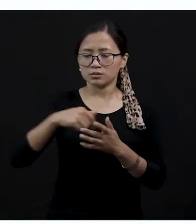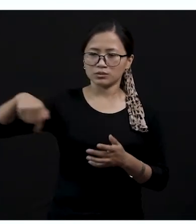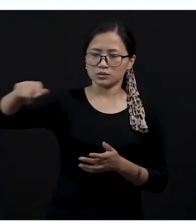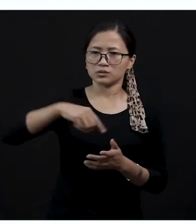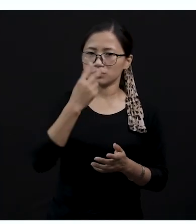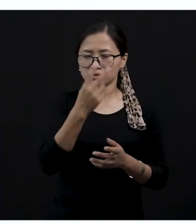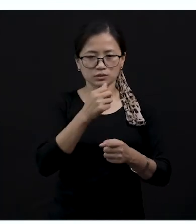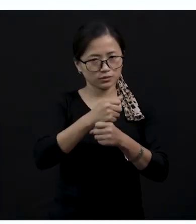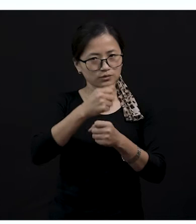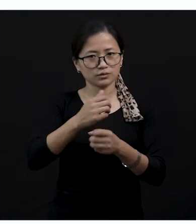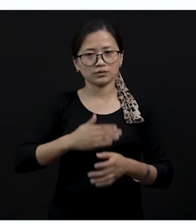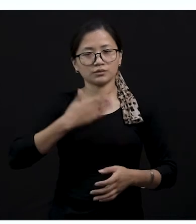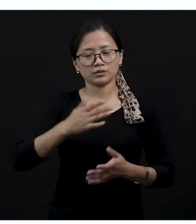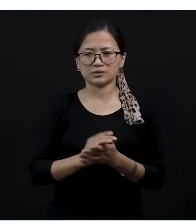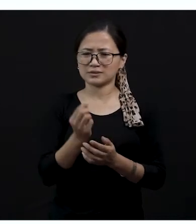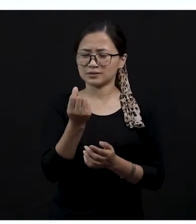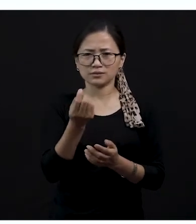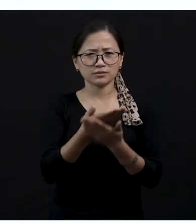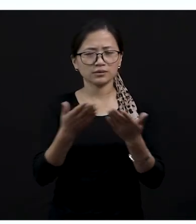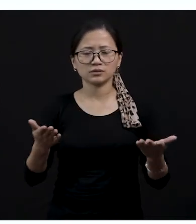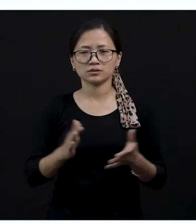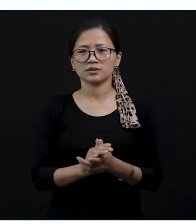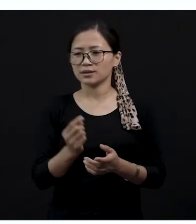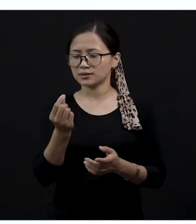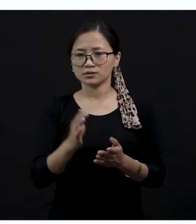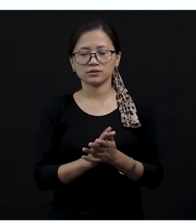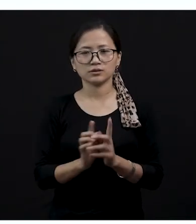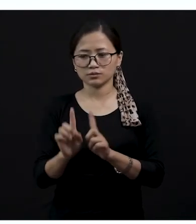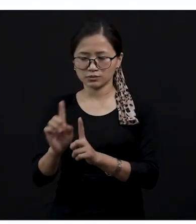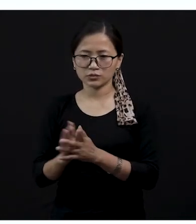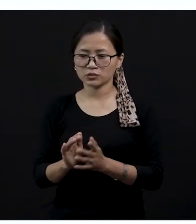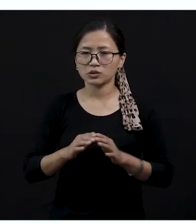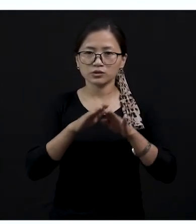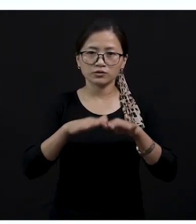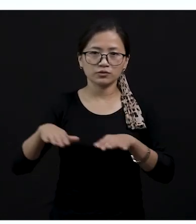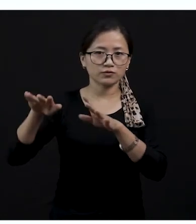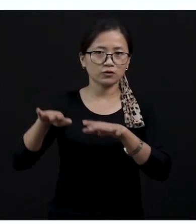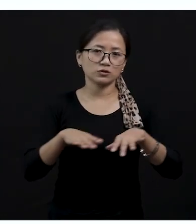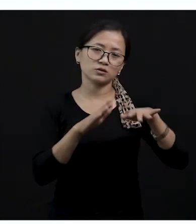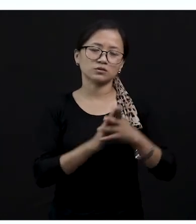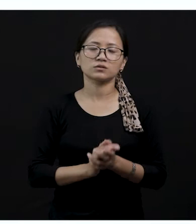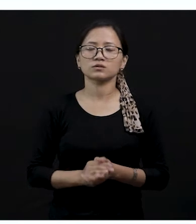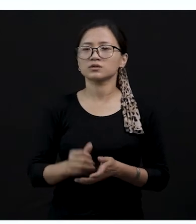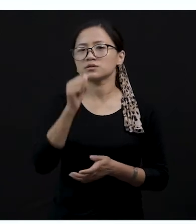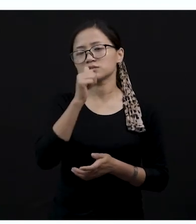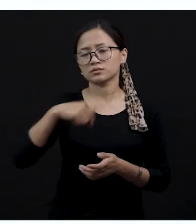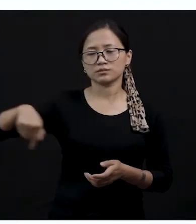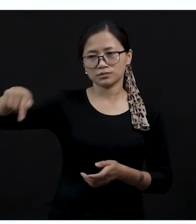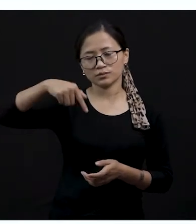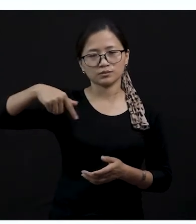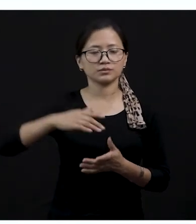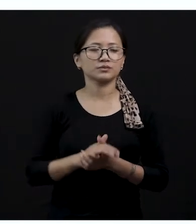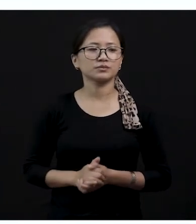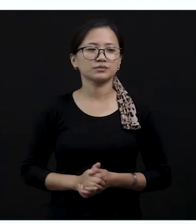the green things, the little plants that is floating on the pond, right? On top of the pond, they are